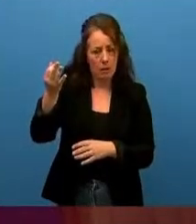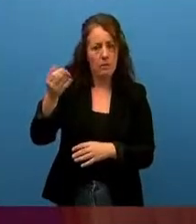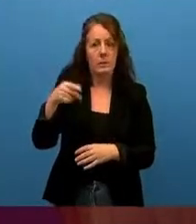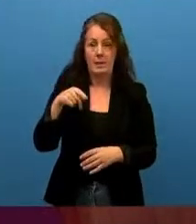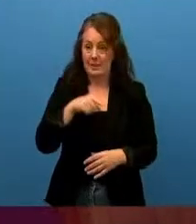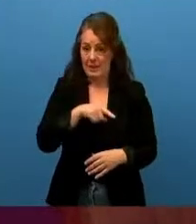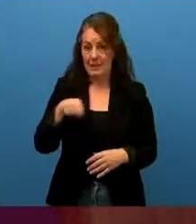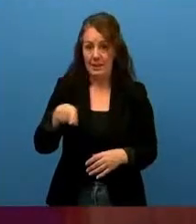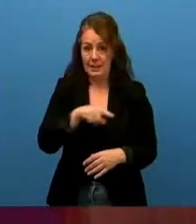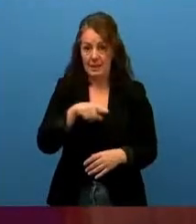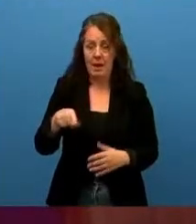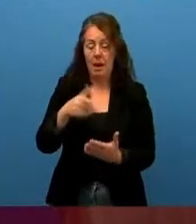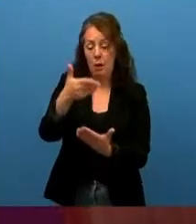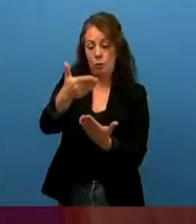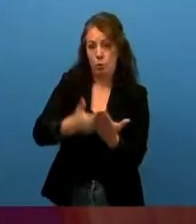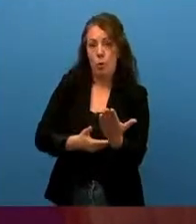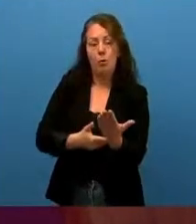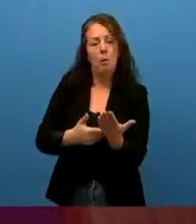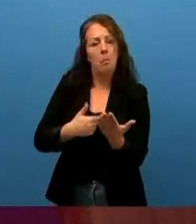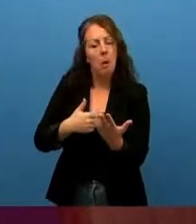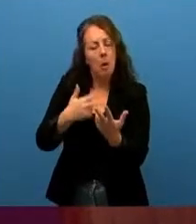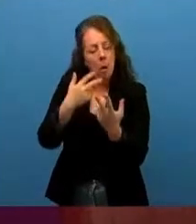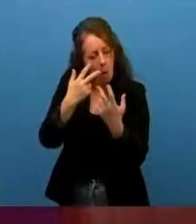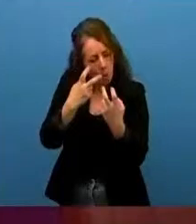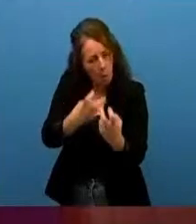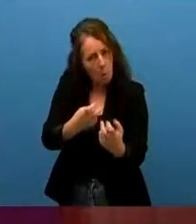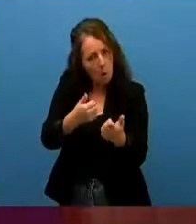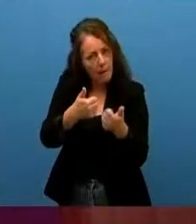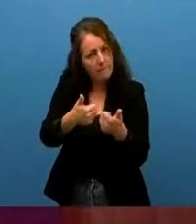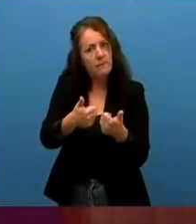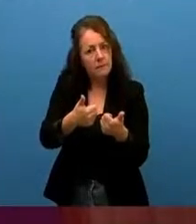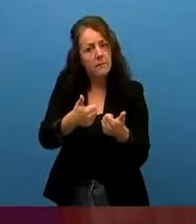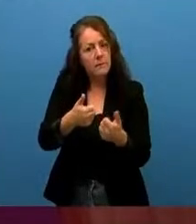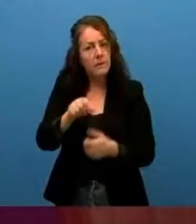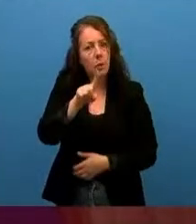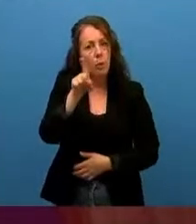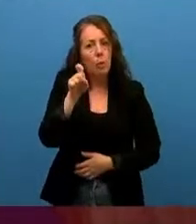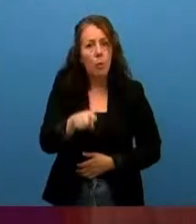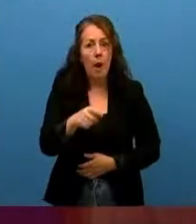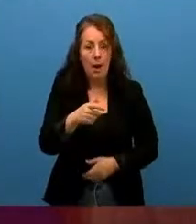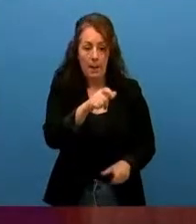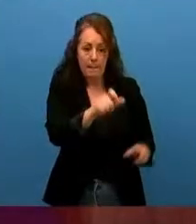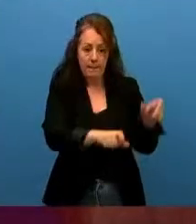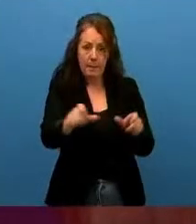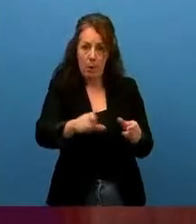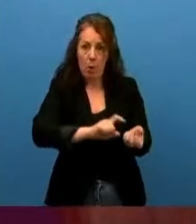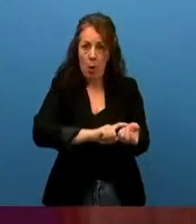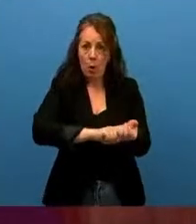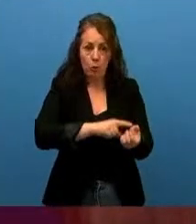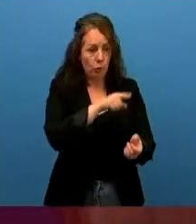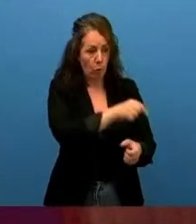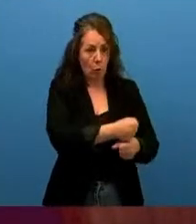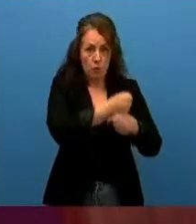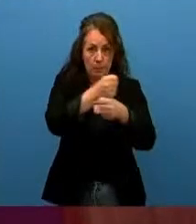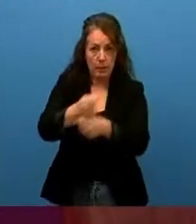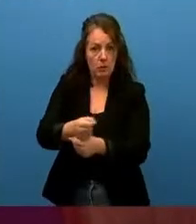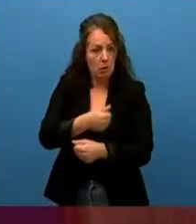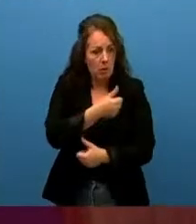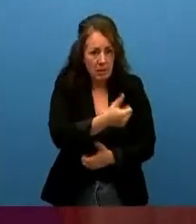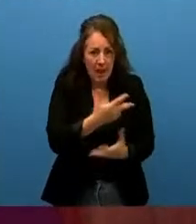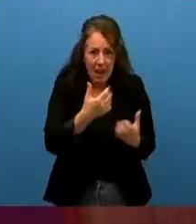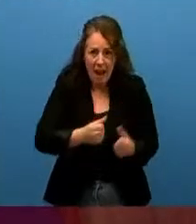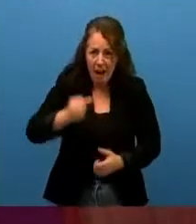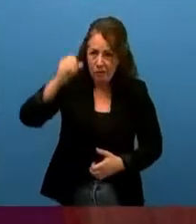confident that Indigenous peoples' representatives and institutions will bring knowledge, expertise, and worldviews that will